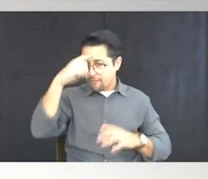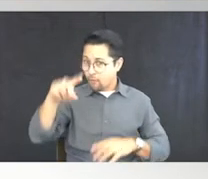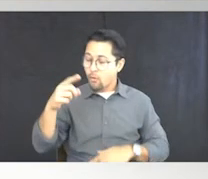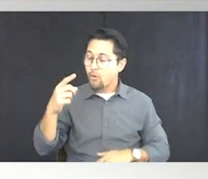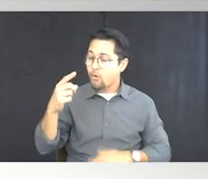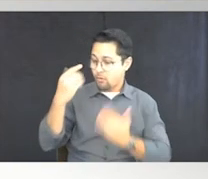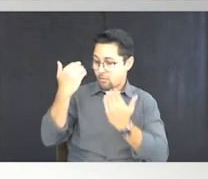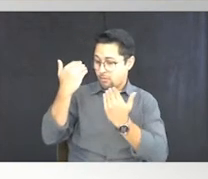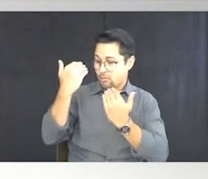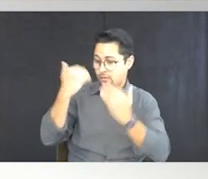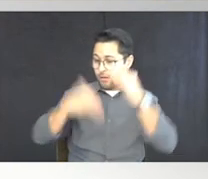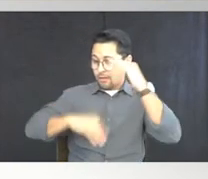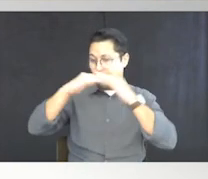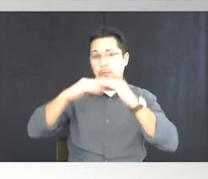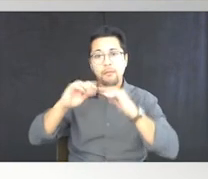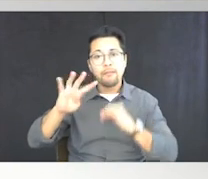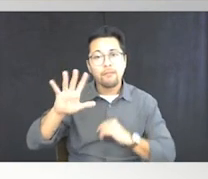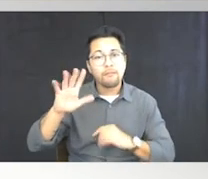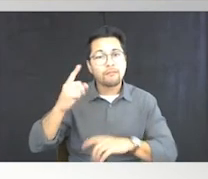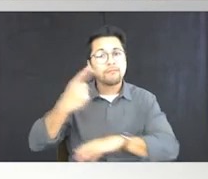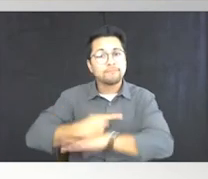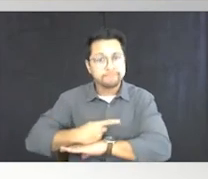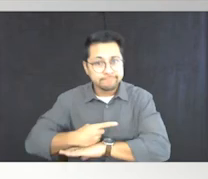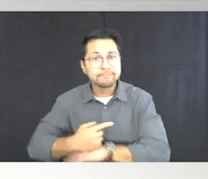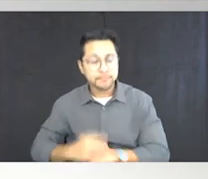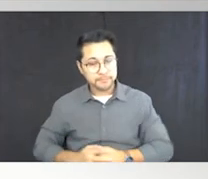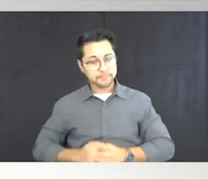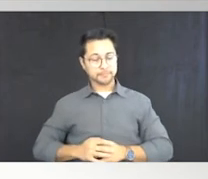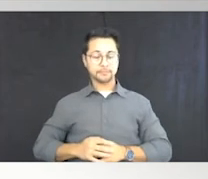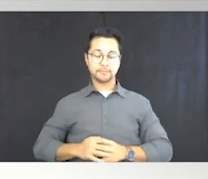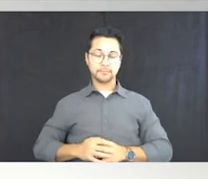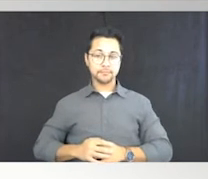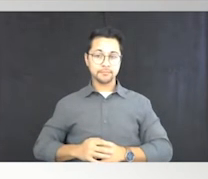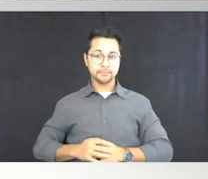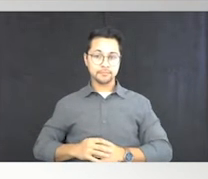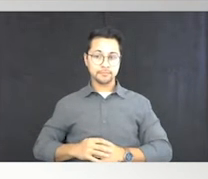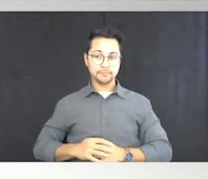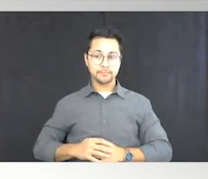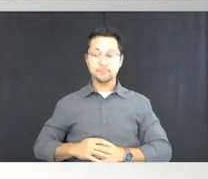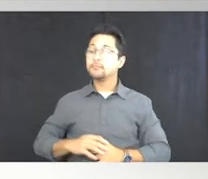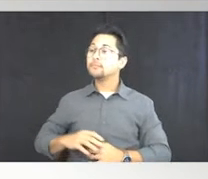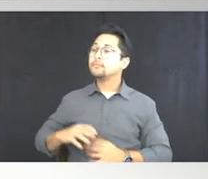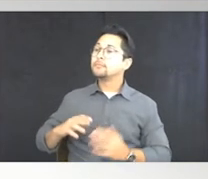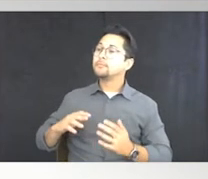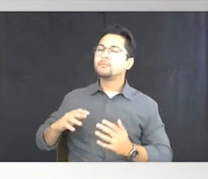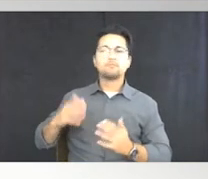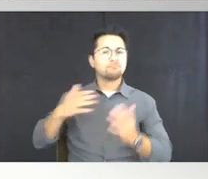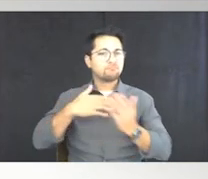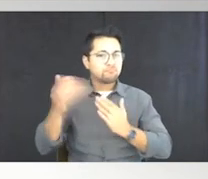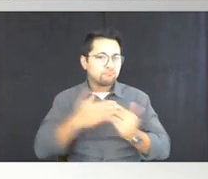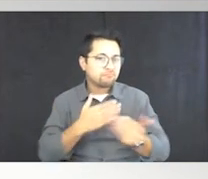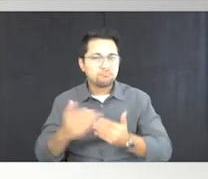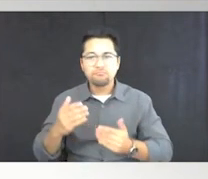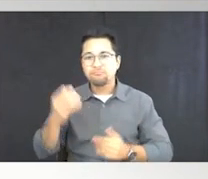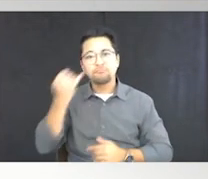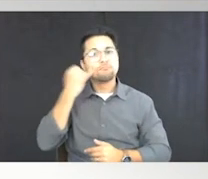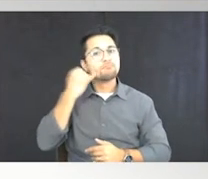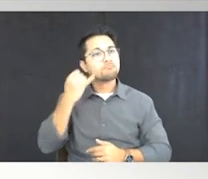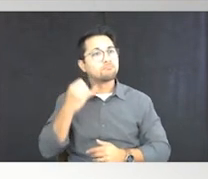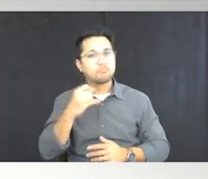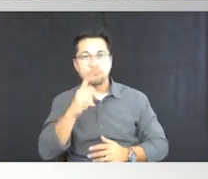more than 45 days. And so regardless of whether it was